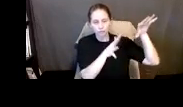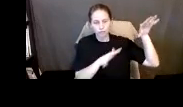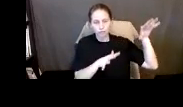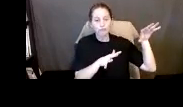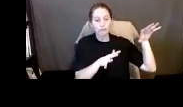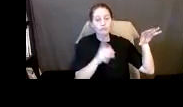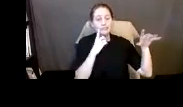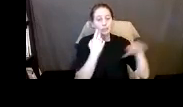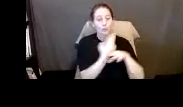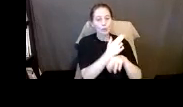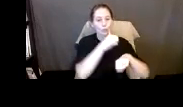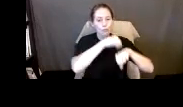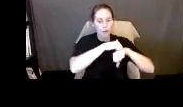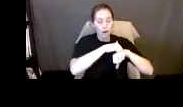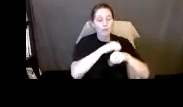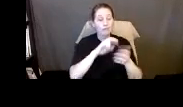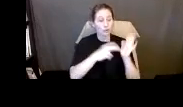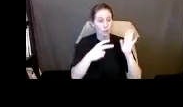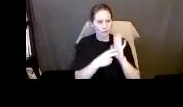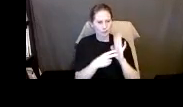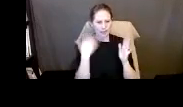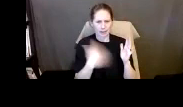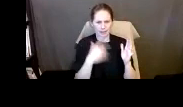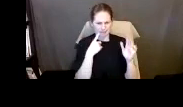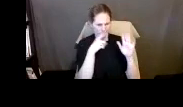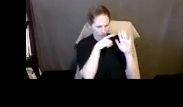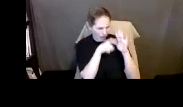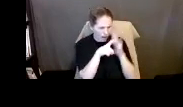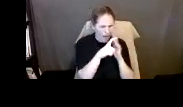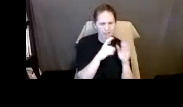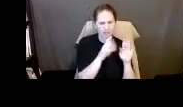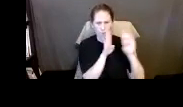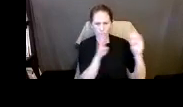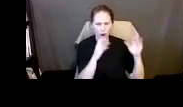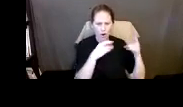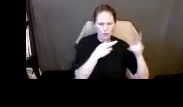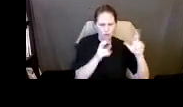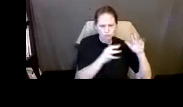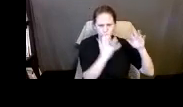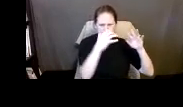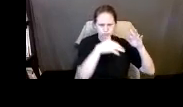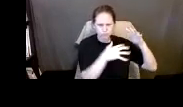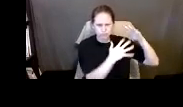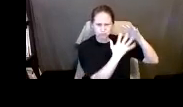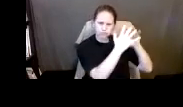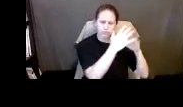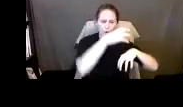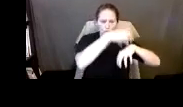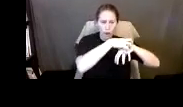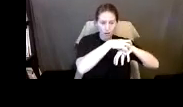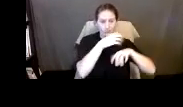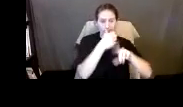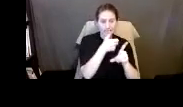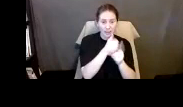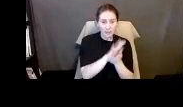their boulders. So it ends up being this maze of walls and rooms with so many boulders, where a boulder can both be a